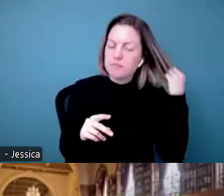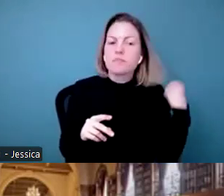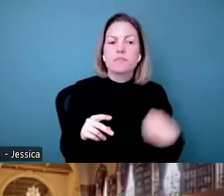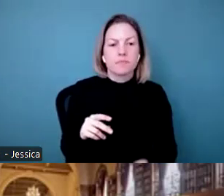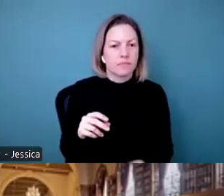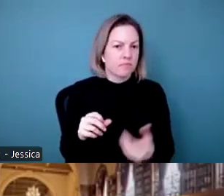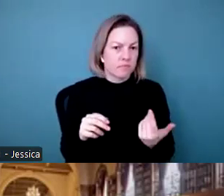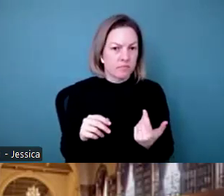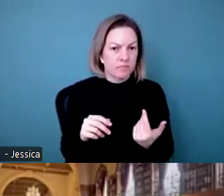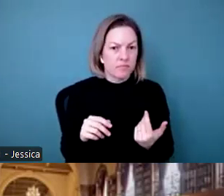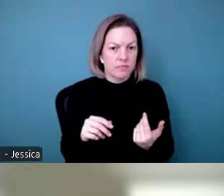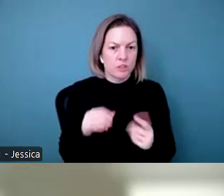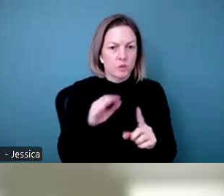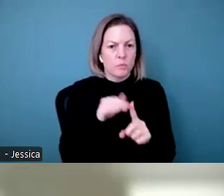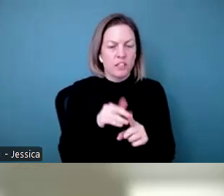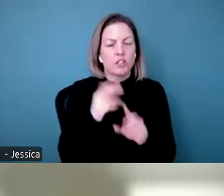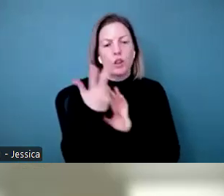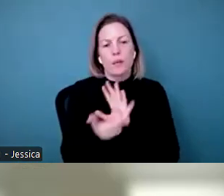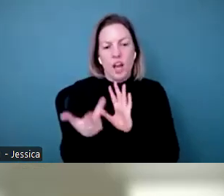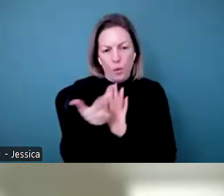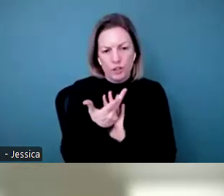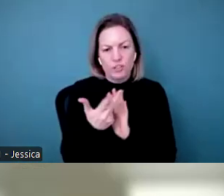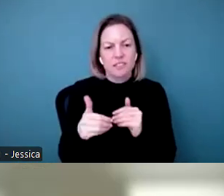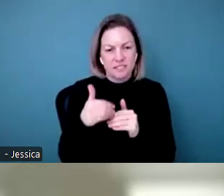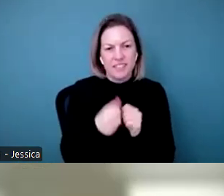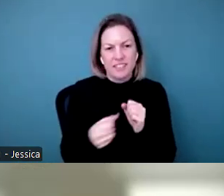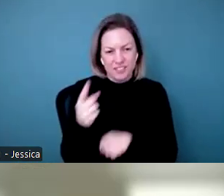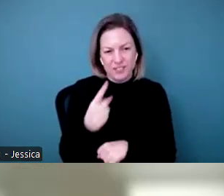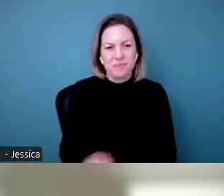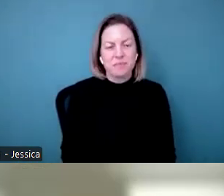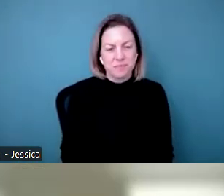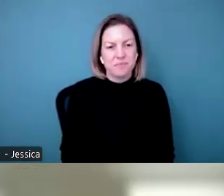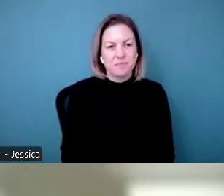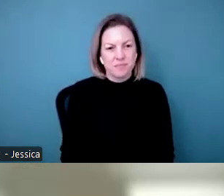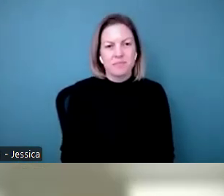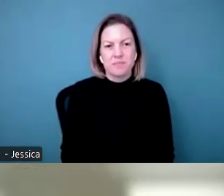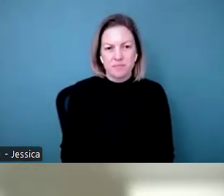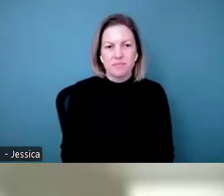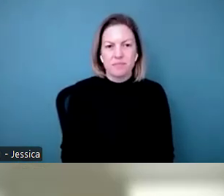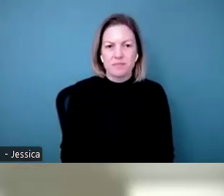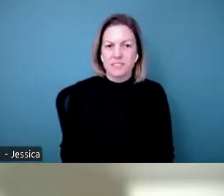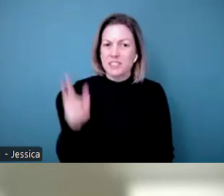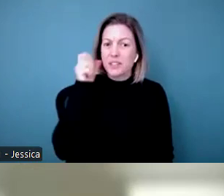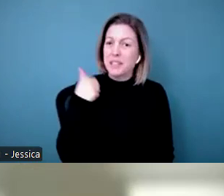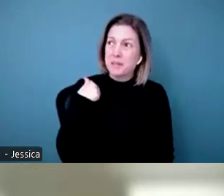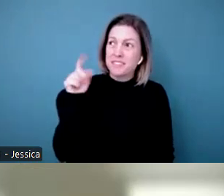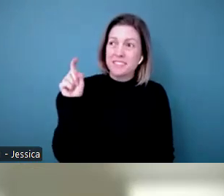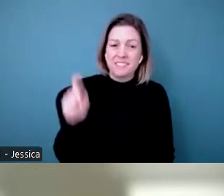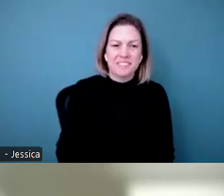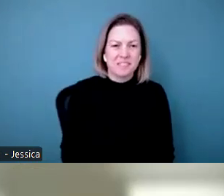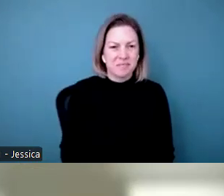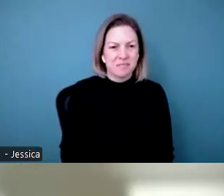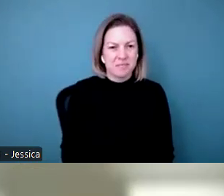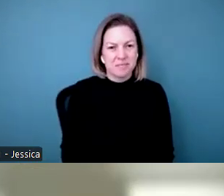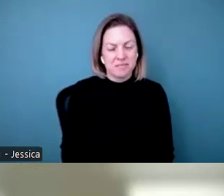just also another reminder, it's 3 hours next year. Rather than the 4 hours. Can you hear me, by the way? Want to make